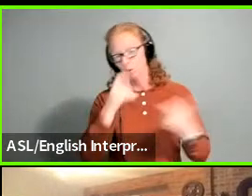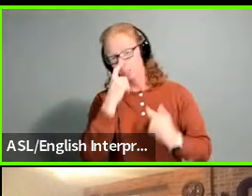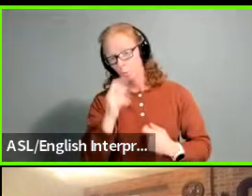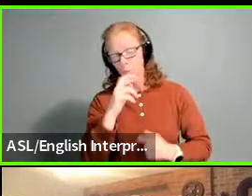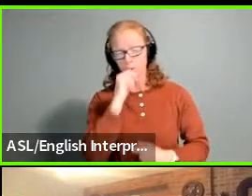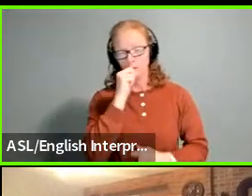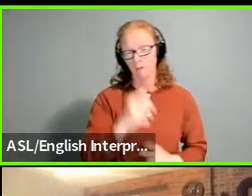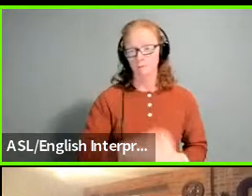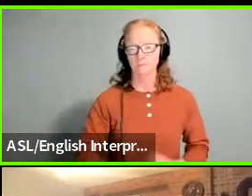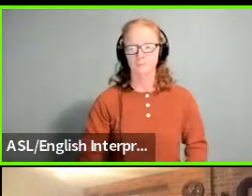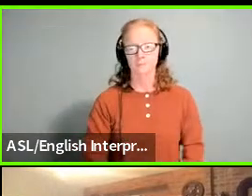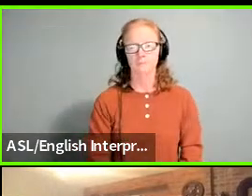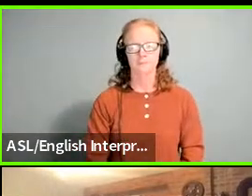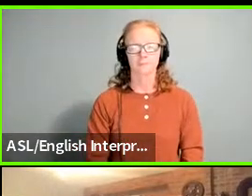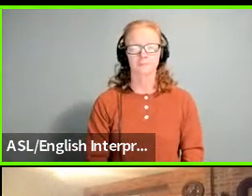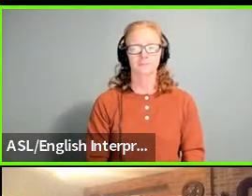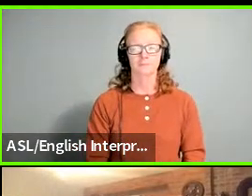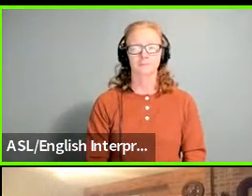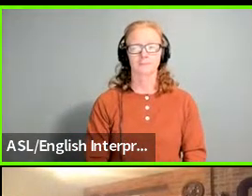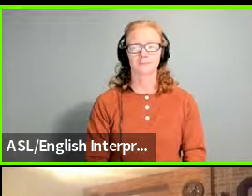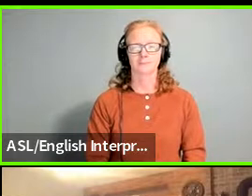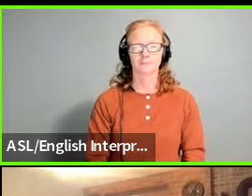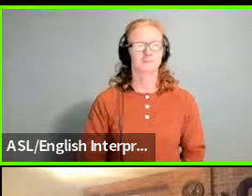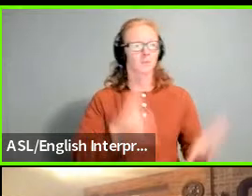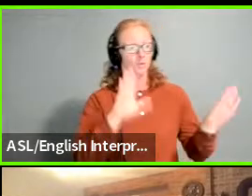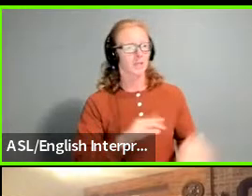in participating. Great. Tom?